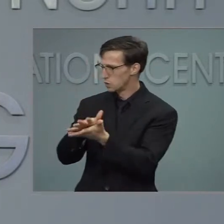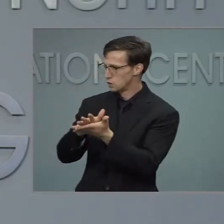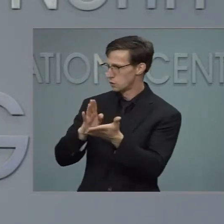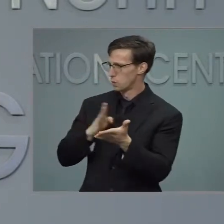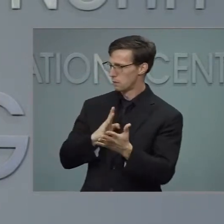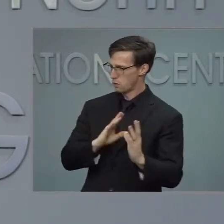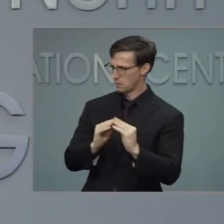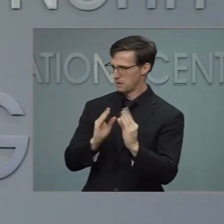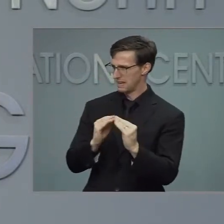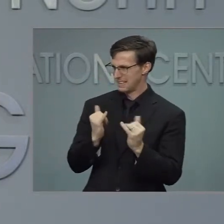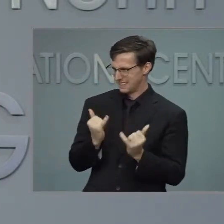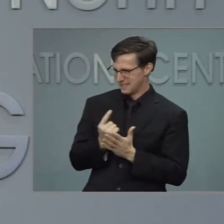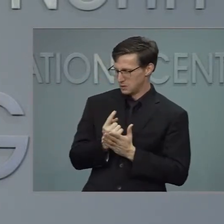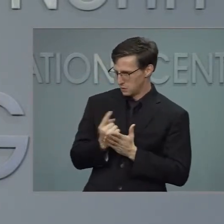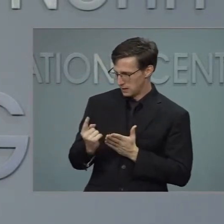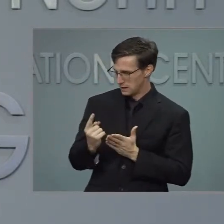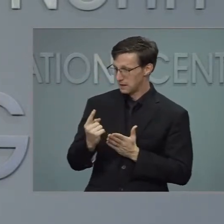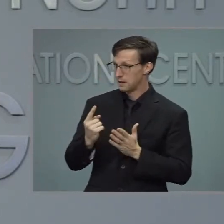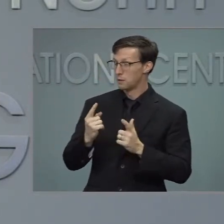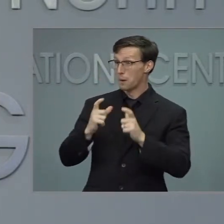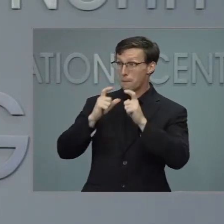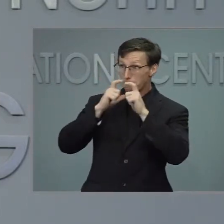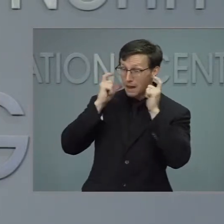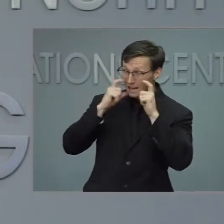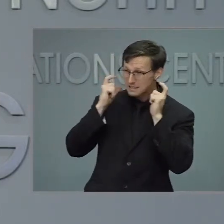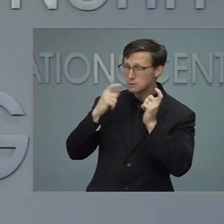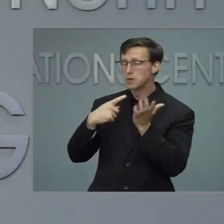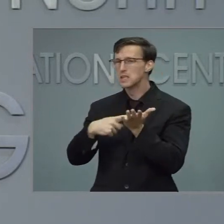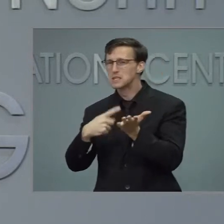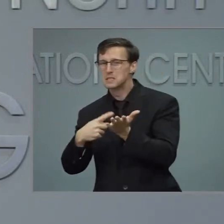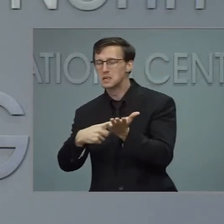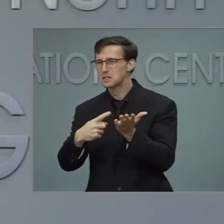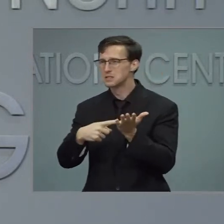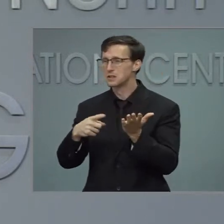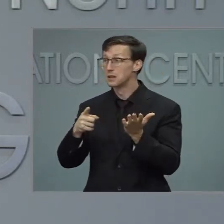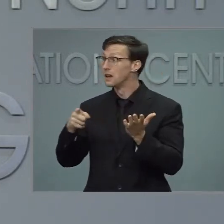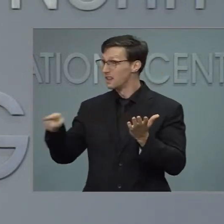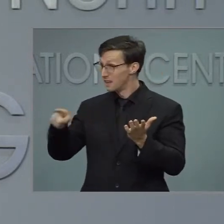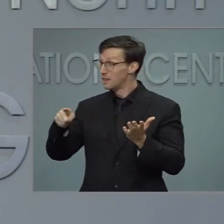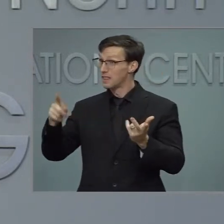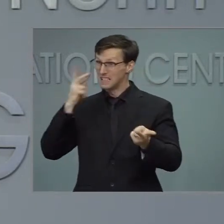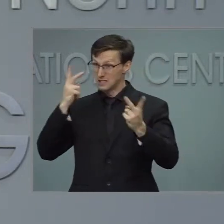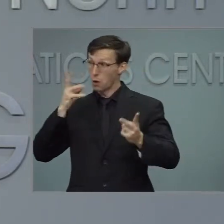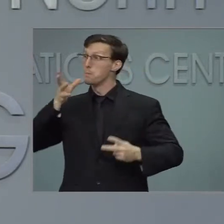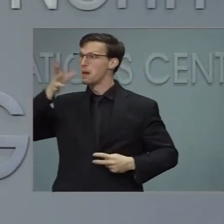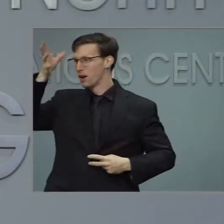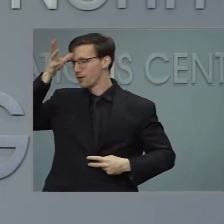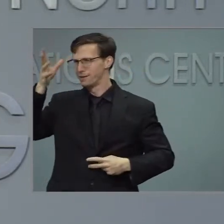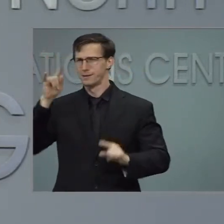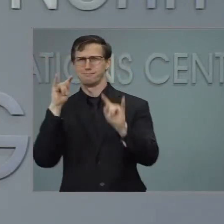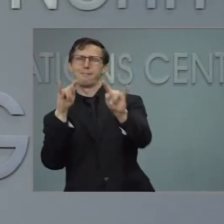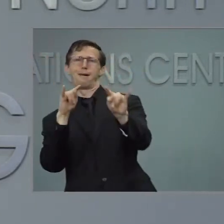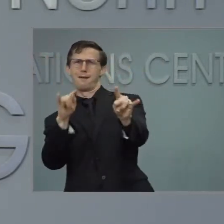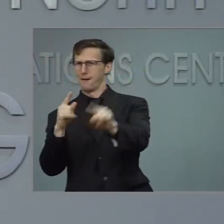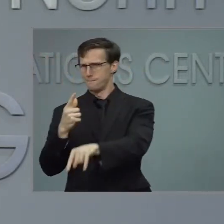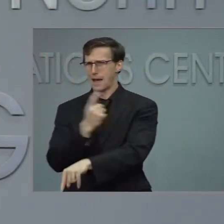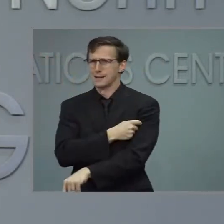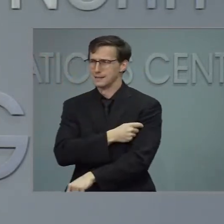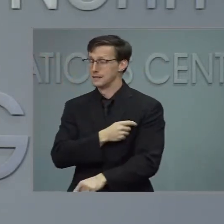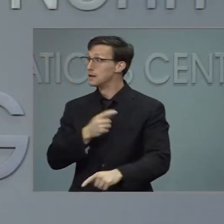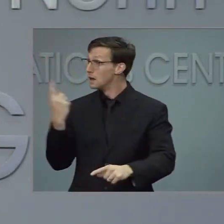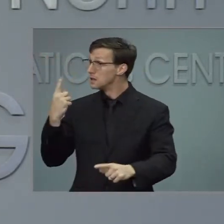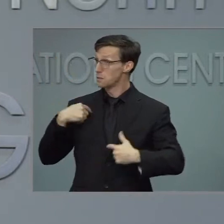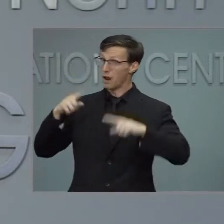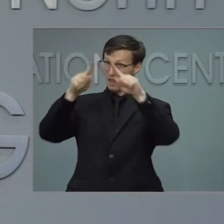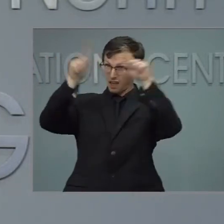option. But parents were openly laughing at the idea of getting into vaccine. People had posters up there that said vaccine kills.